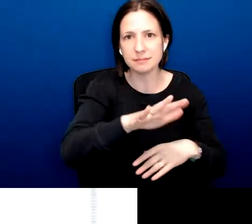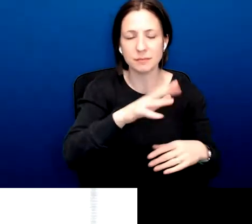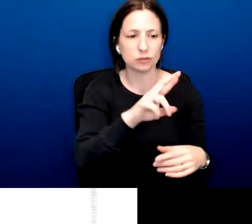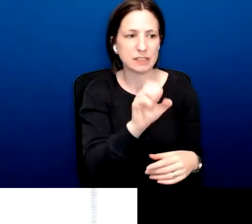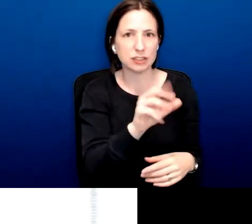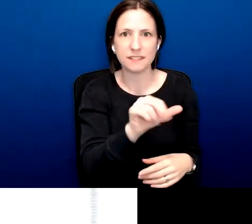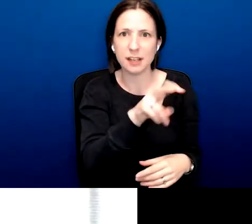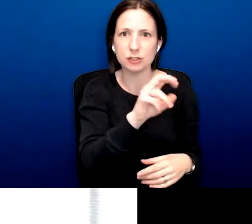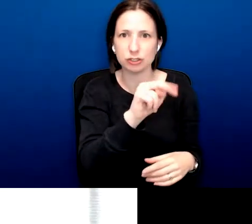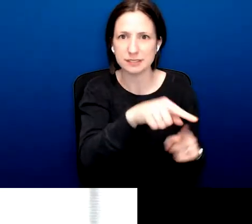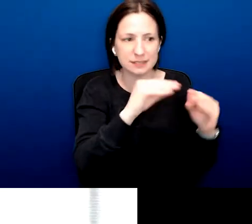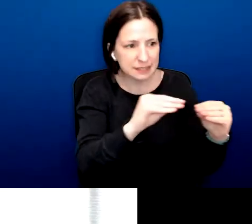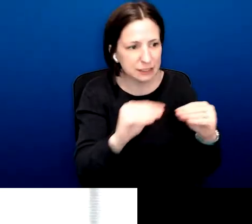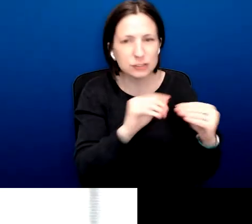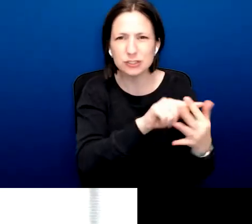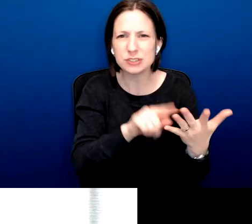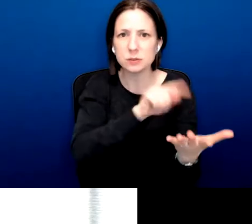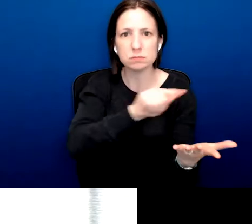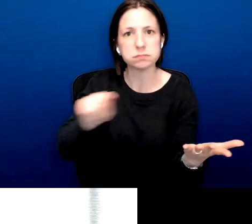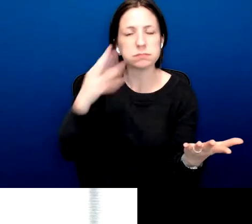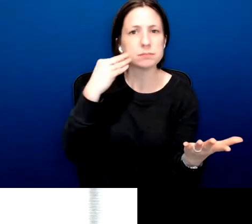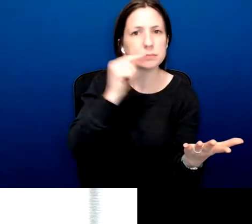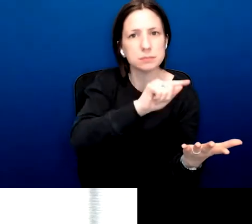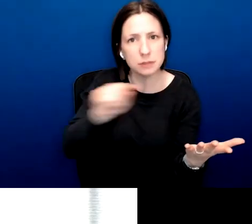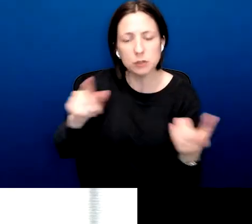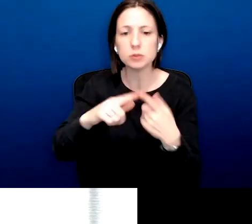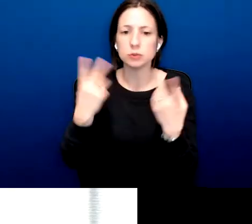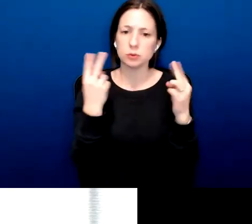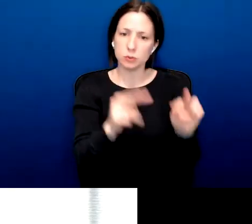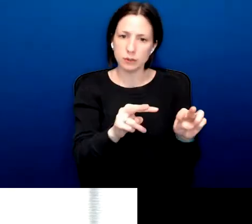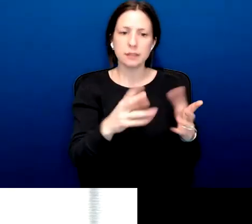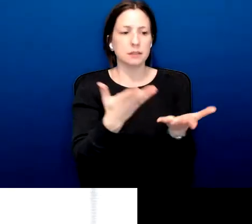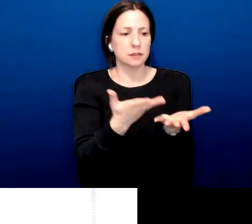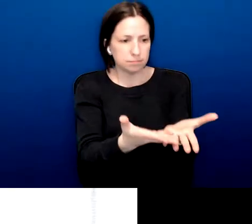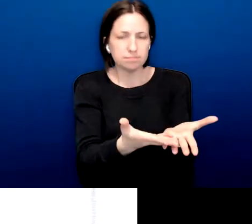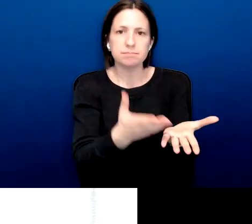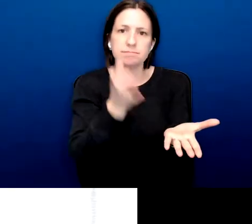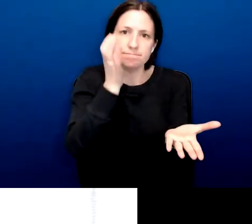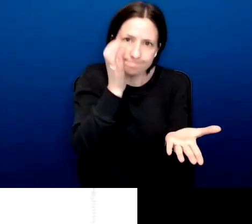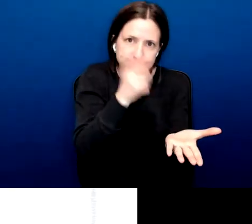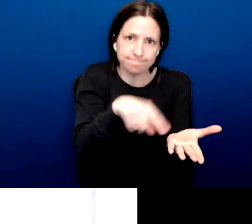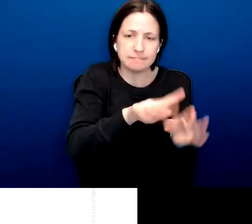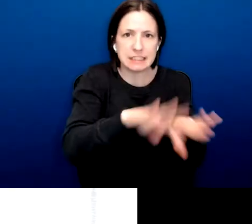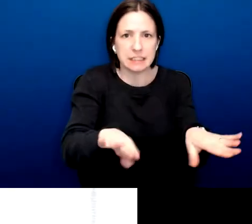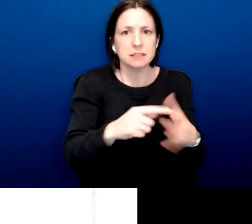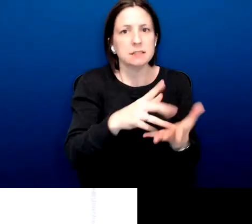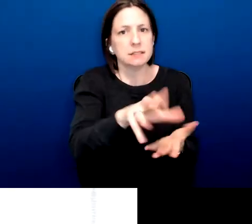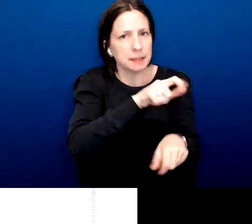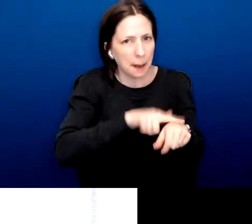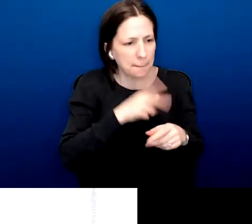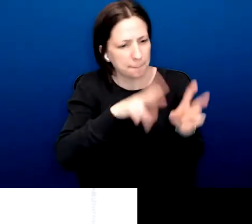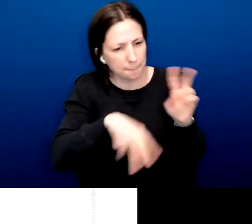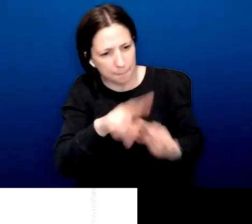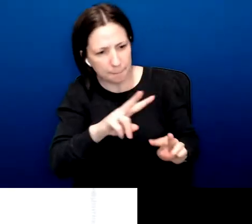at Stanford to encourage the audience to bear witness to the kids, to listen, take more time to reflect, and to argue and